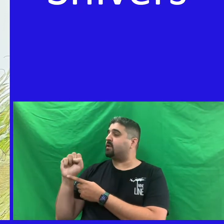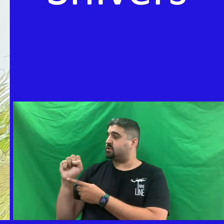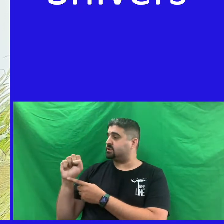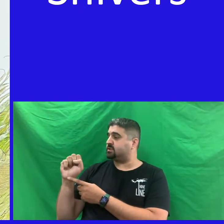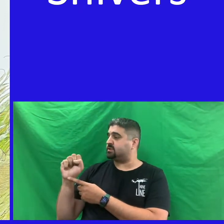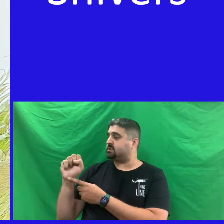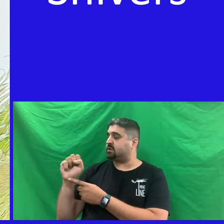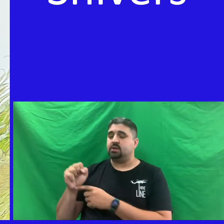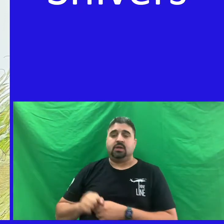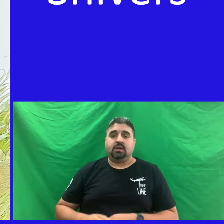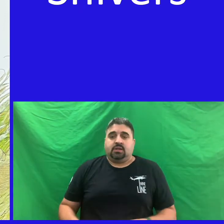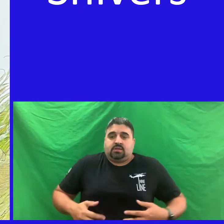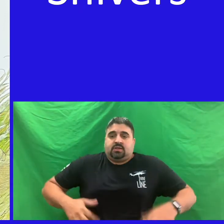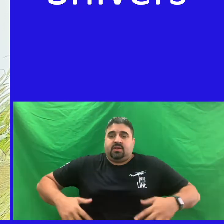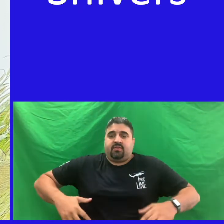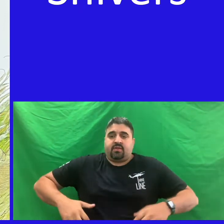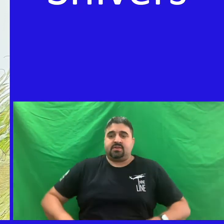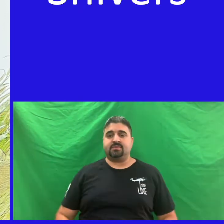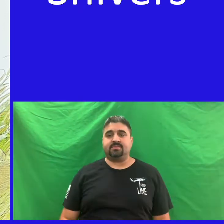Shivers.